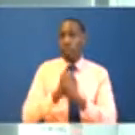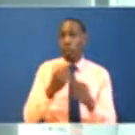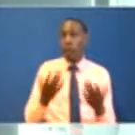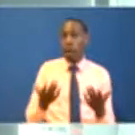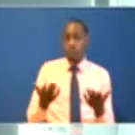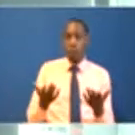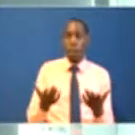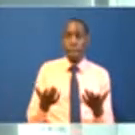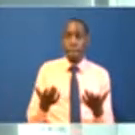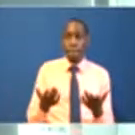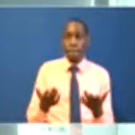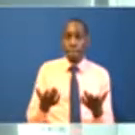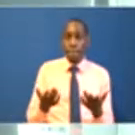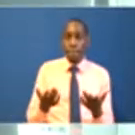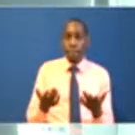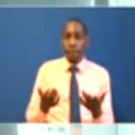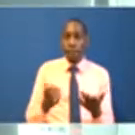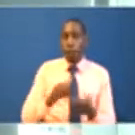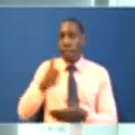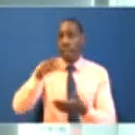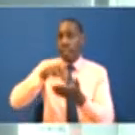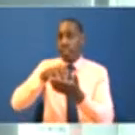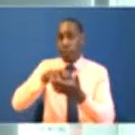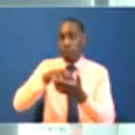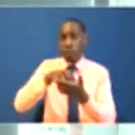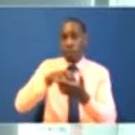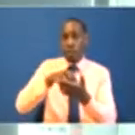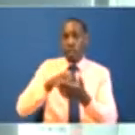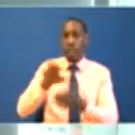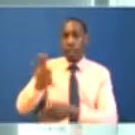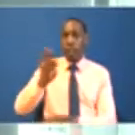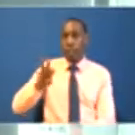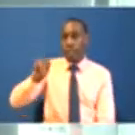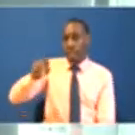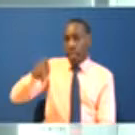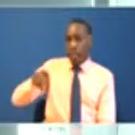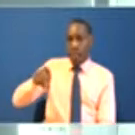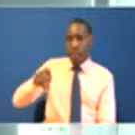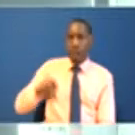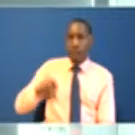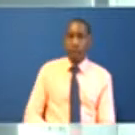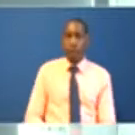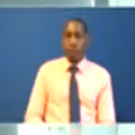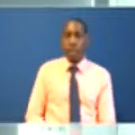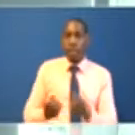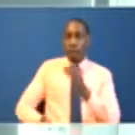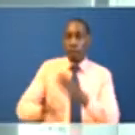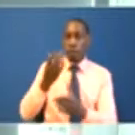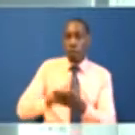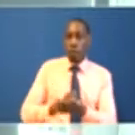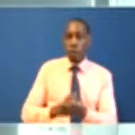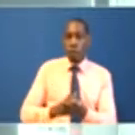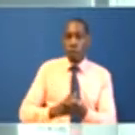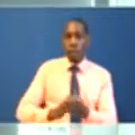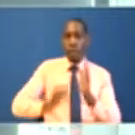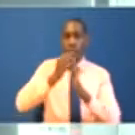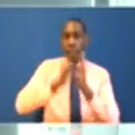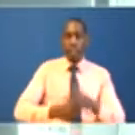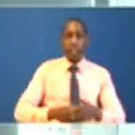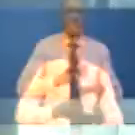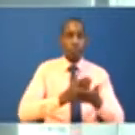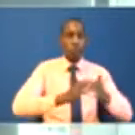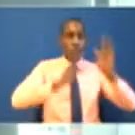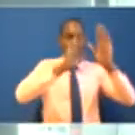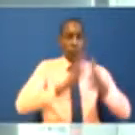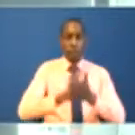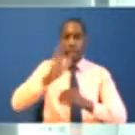with um in some cases with nominated members and i think for you is so crucial sometimes even more crucial